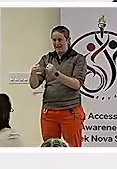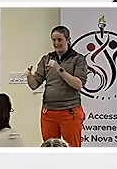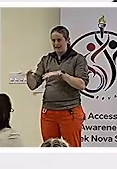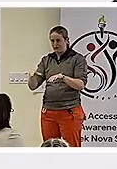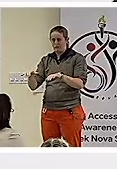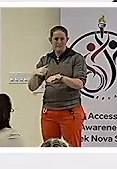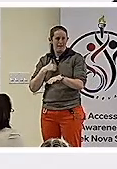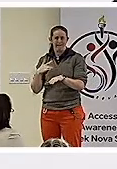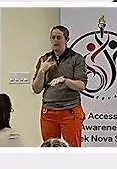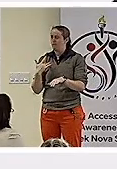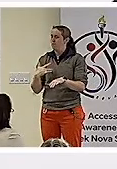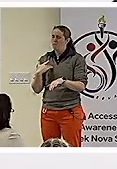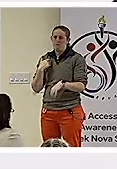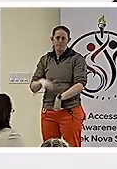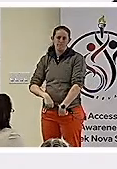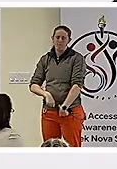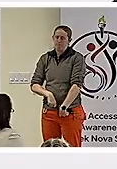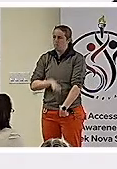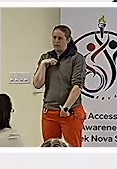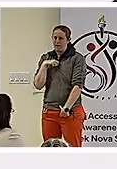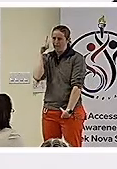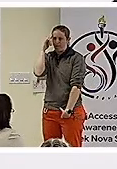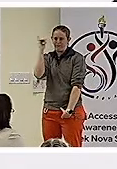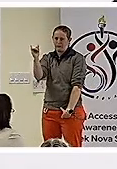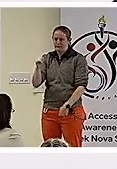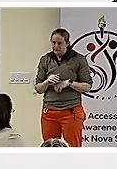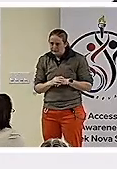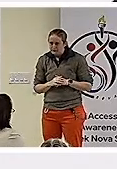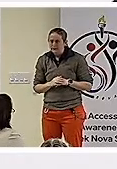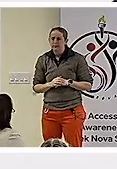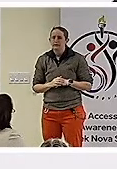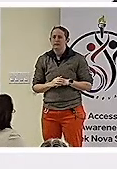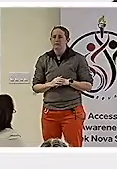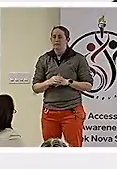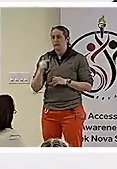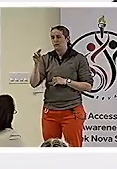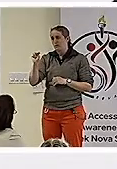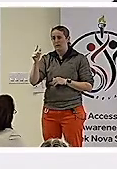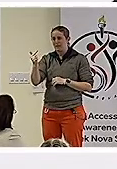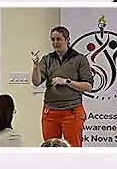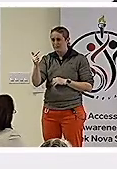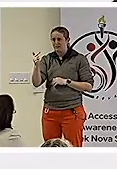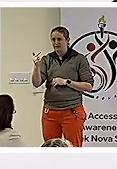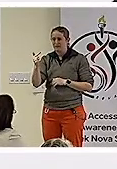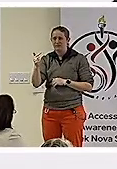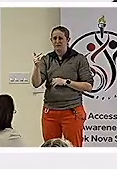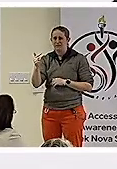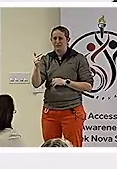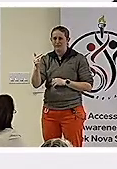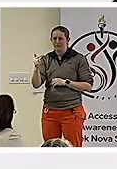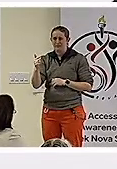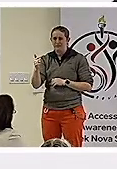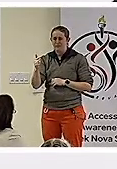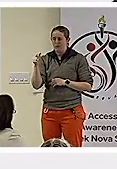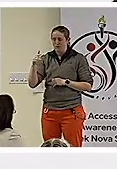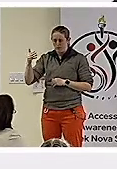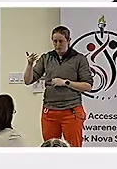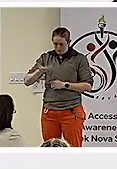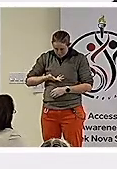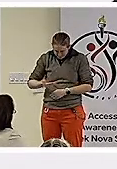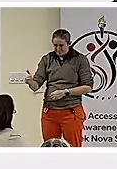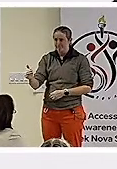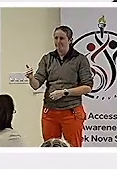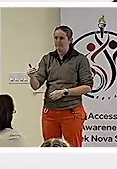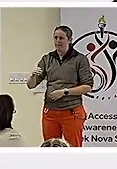I will be proud of for the rest of my life. To the town of New Glasgow, you've welcomed me to provide a first voice from the